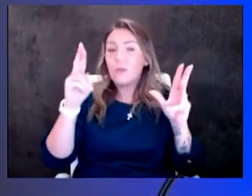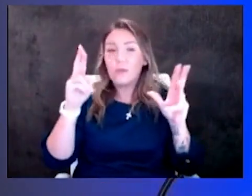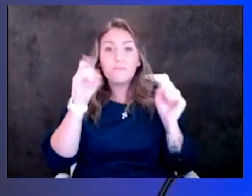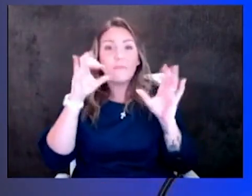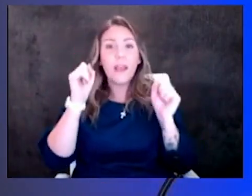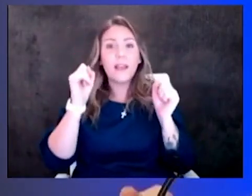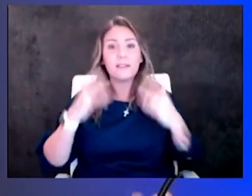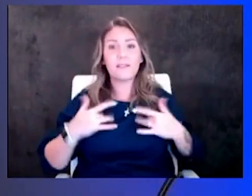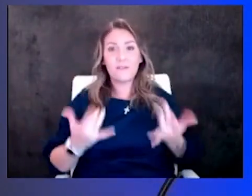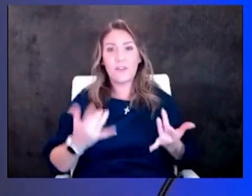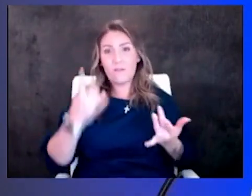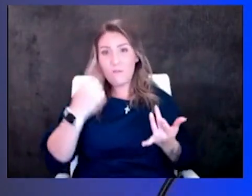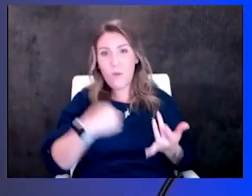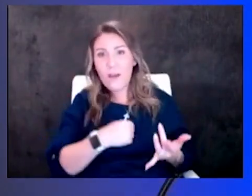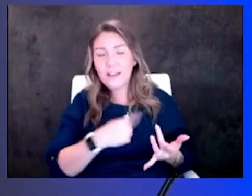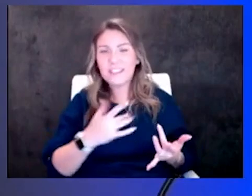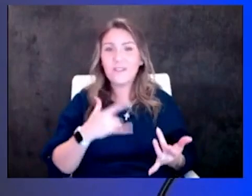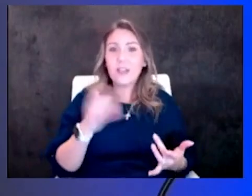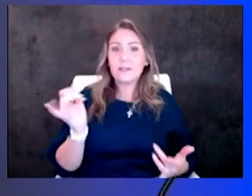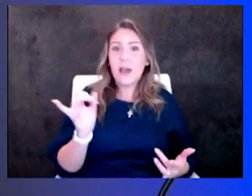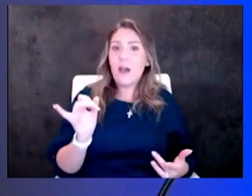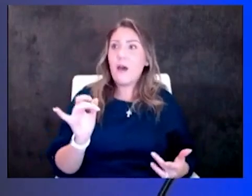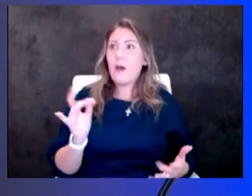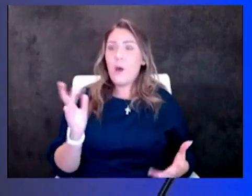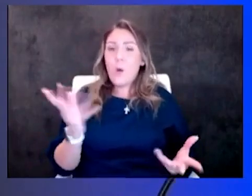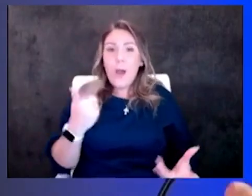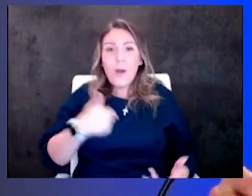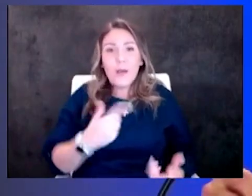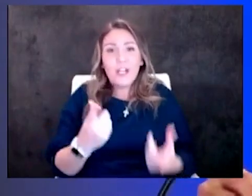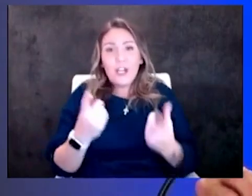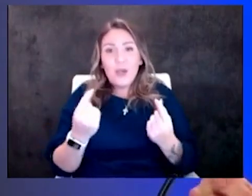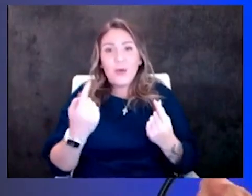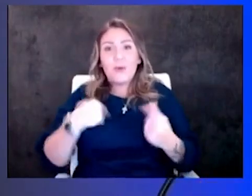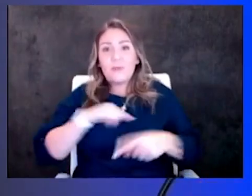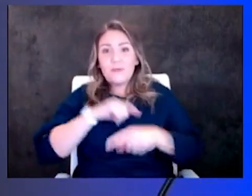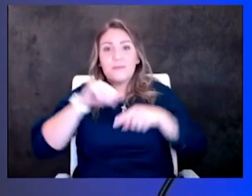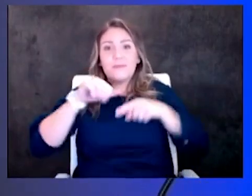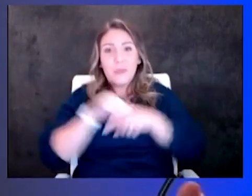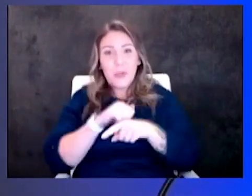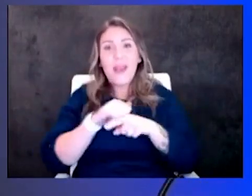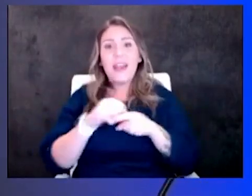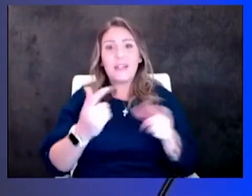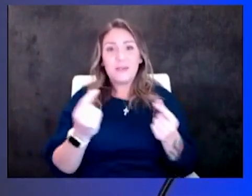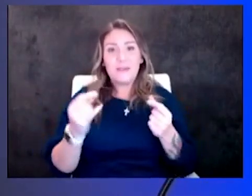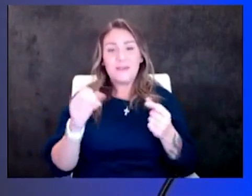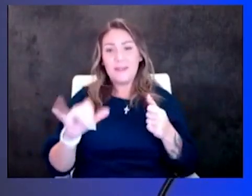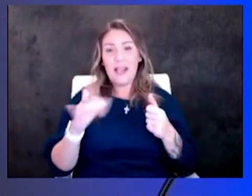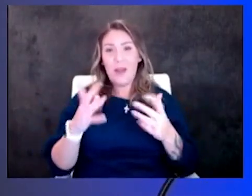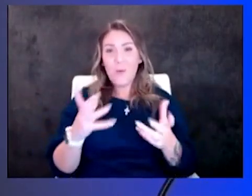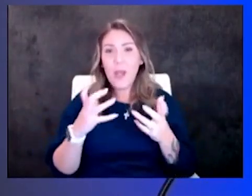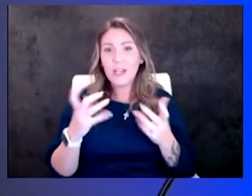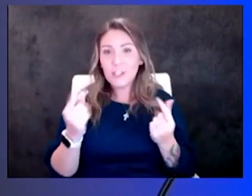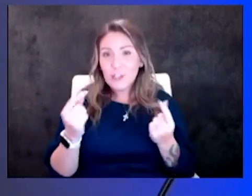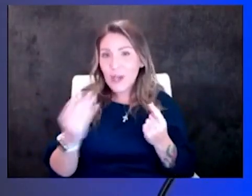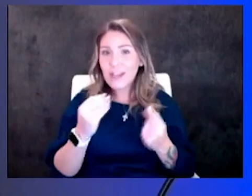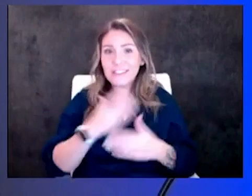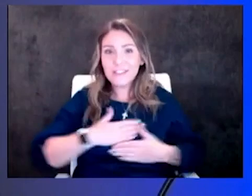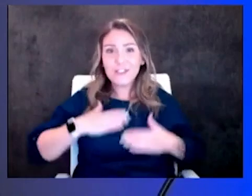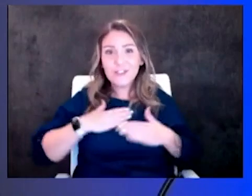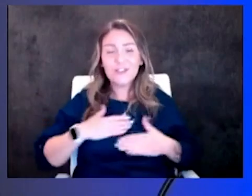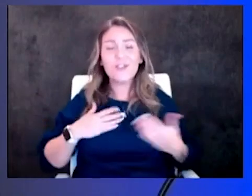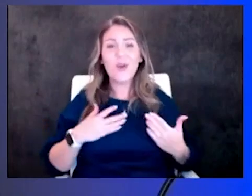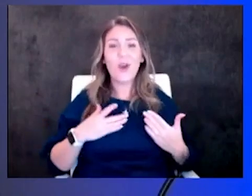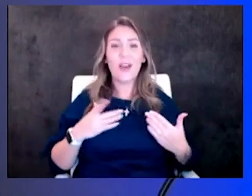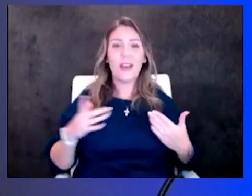doesn't feel that way. It feels like this is what we do. This is what we're trained to do, and we want to do it, and we enjoy doing it. And it is such a